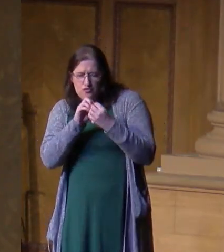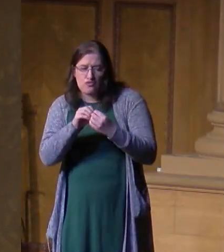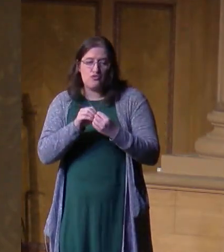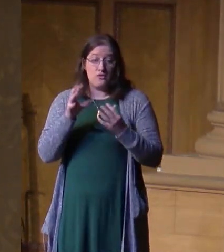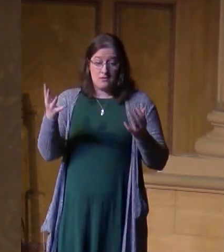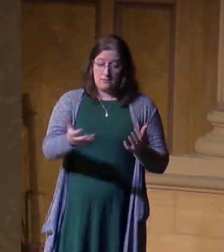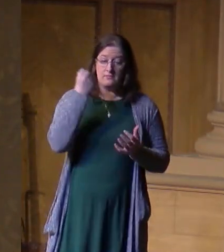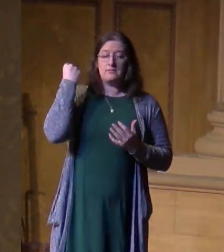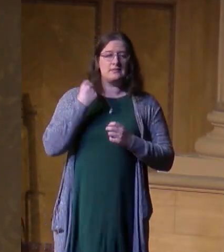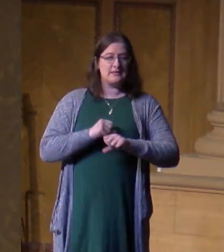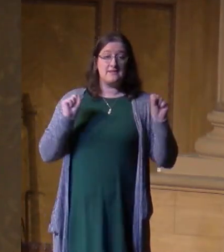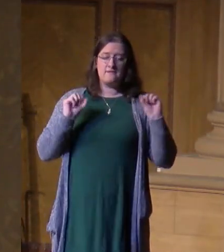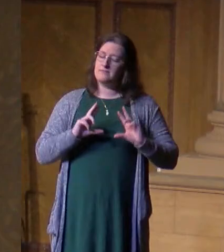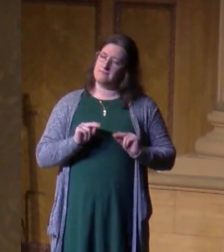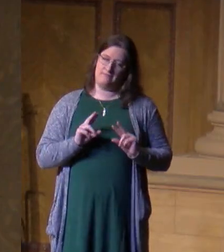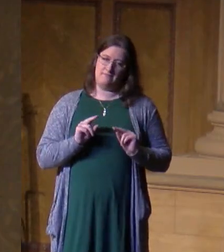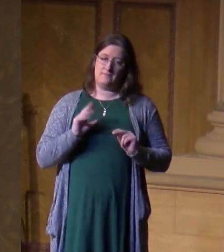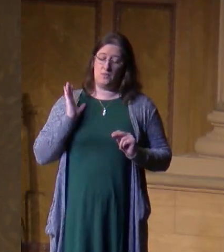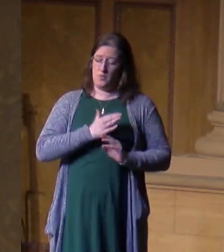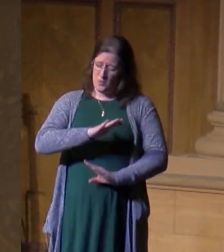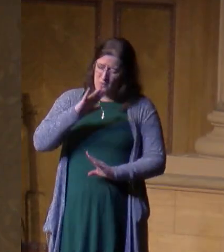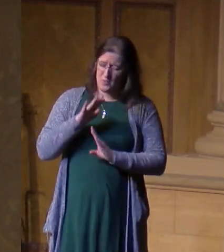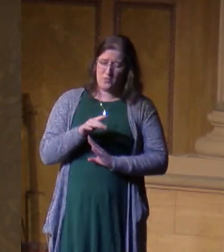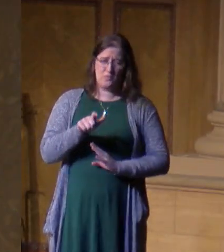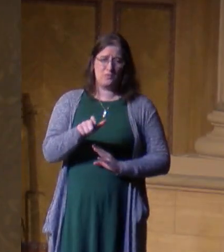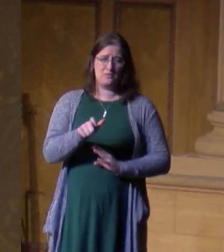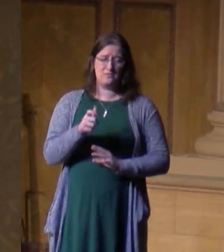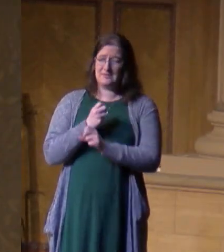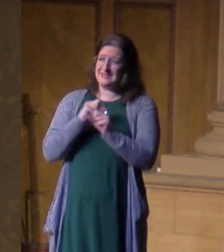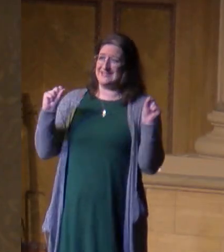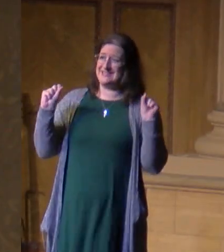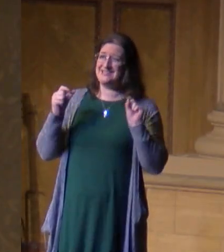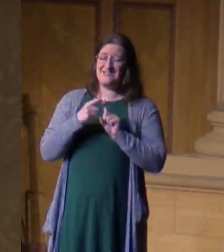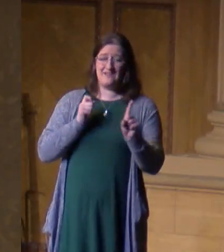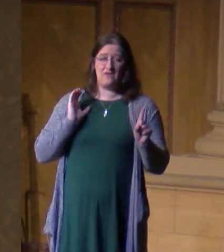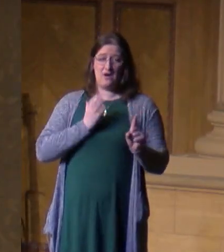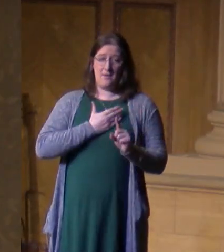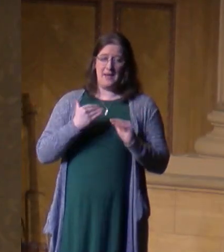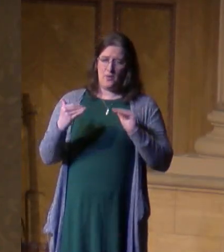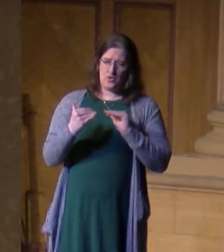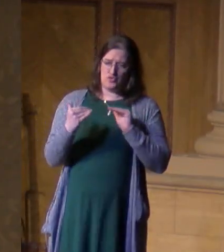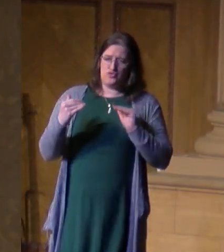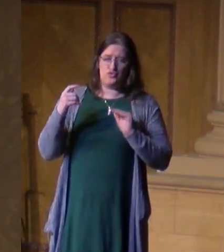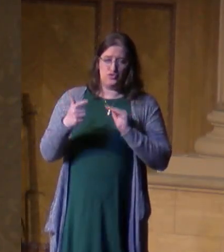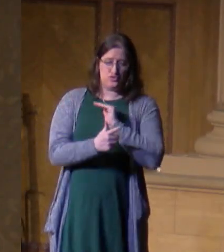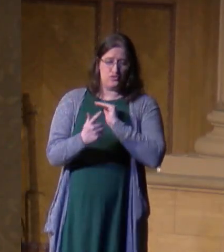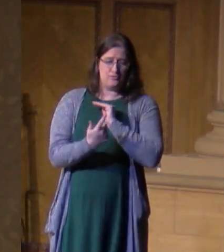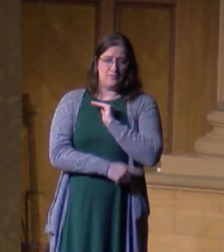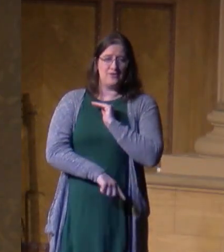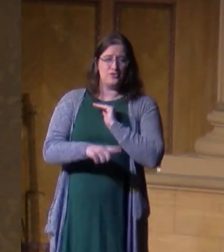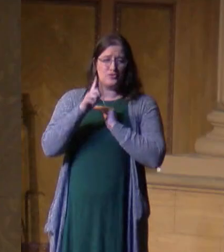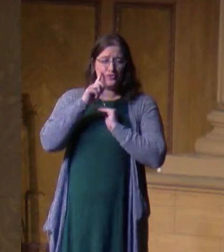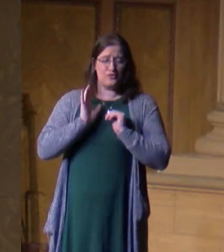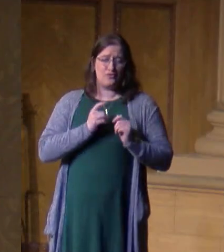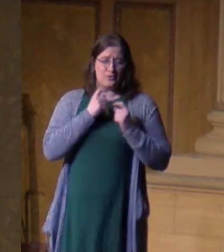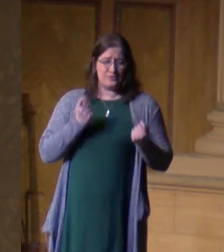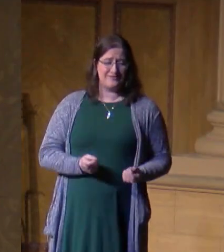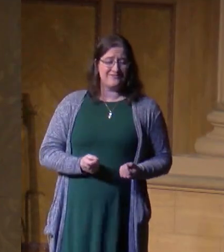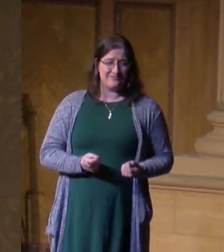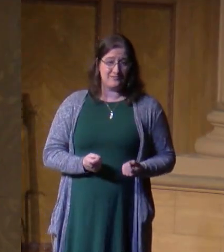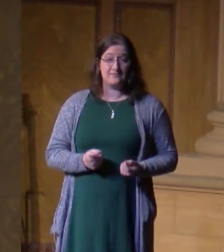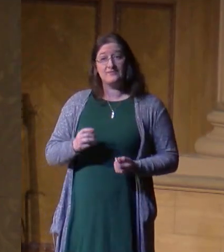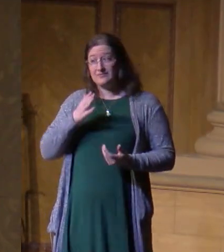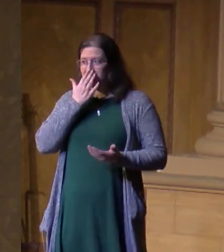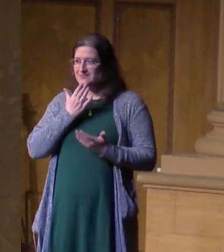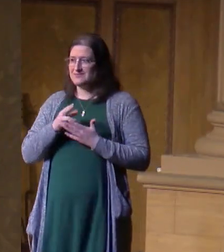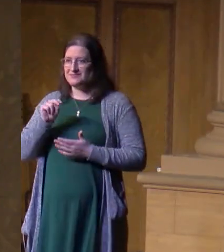The greatest need that we have is to be saved from the just punishment of our sin. And the good news